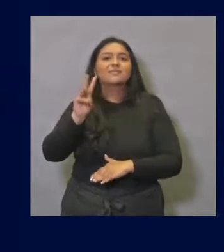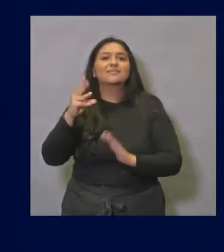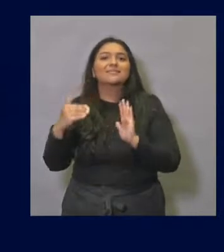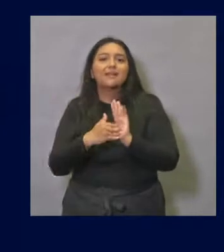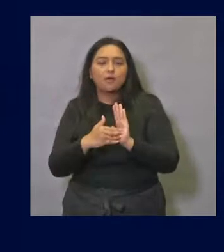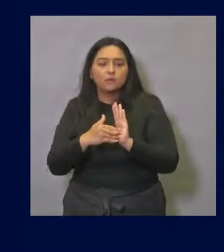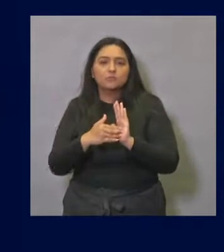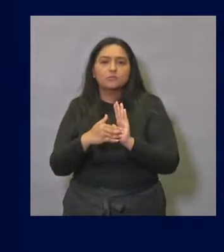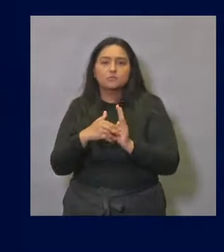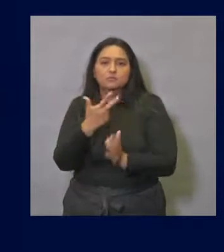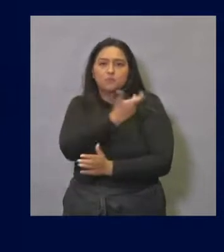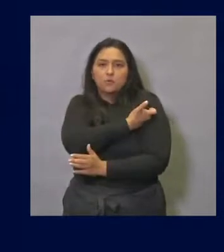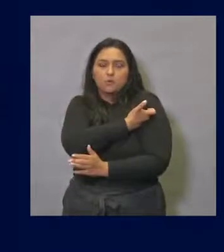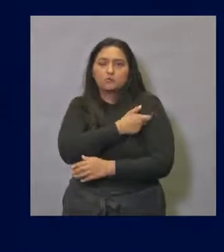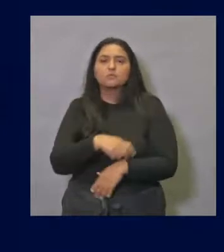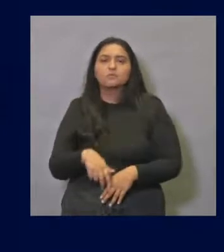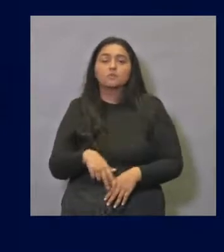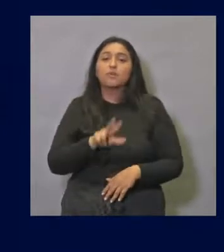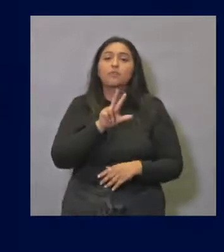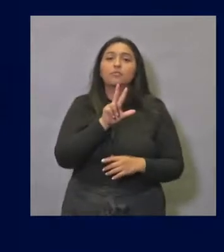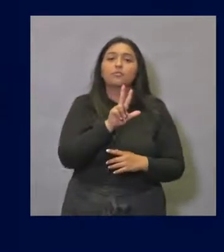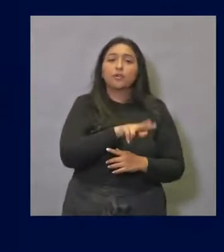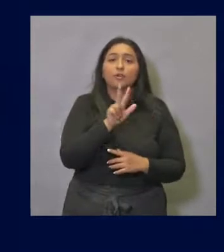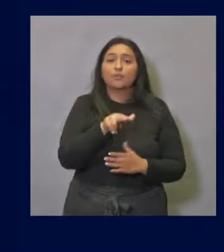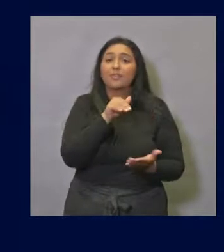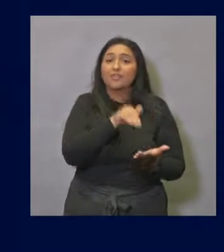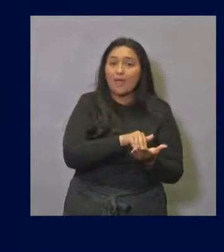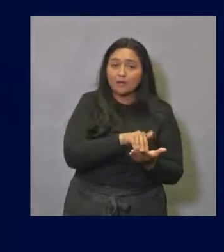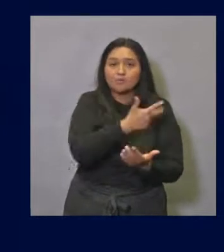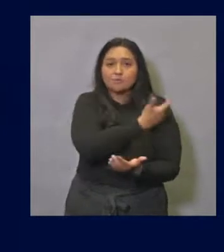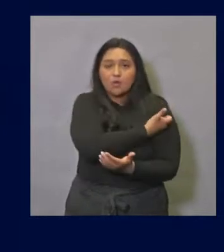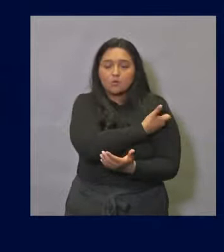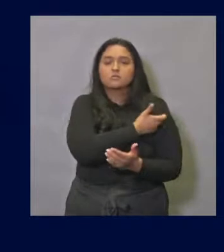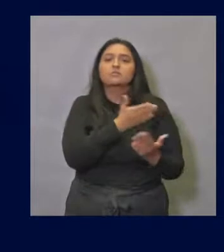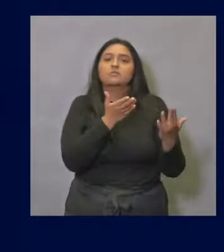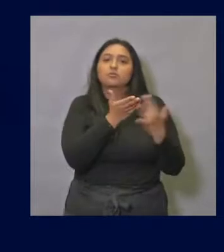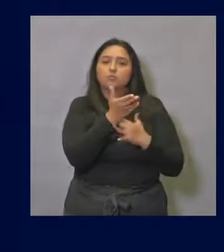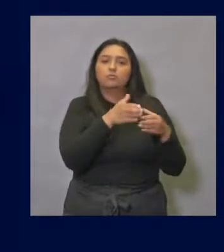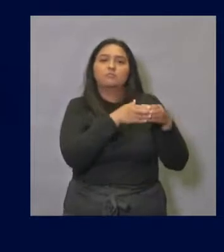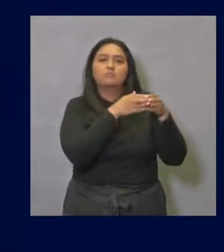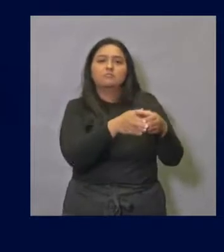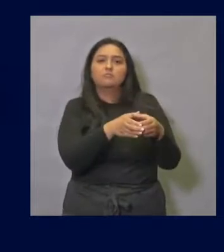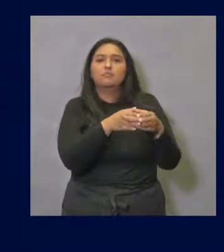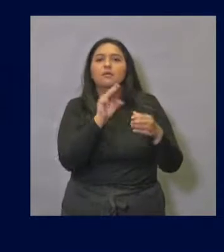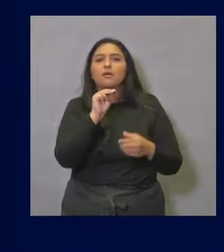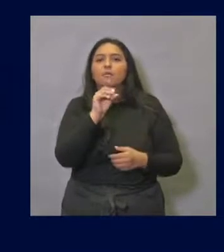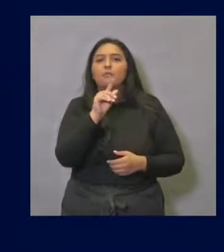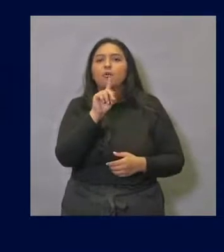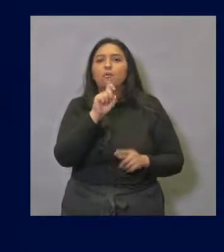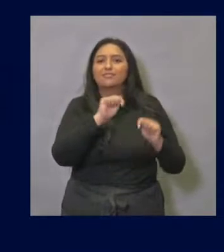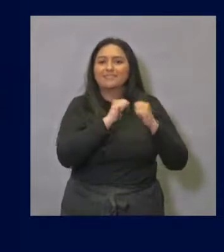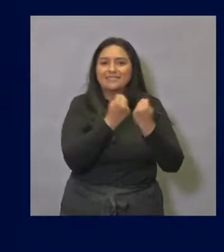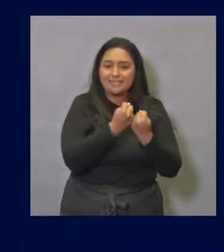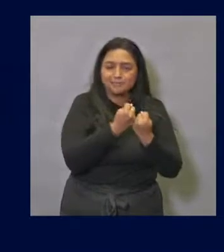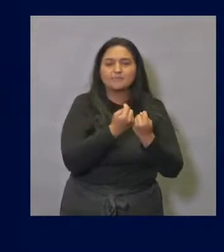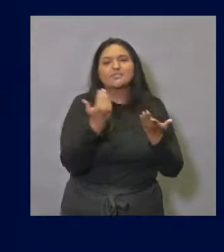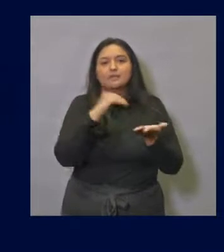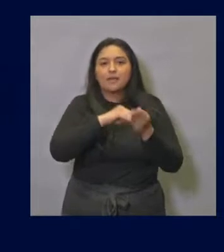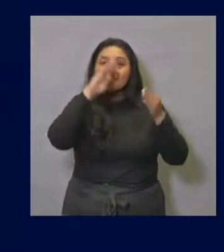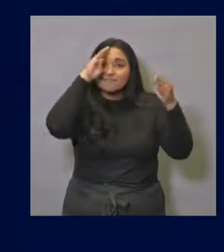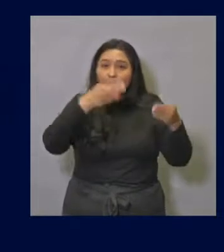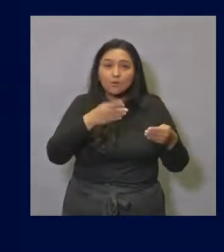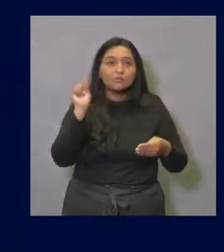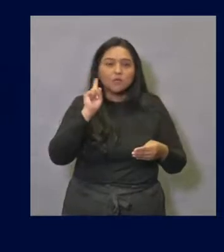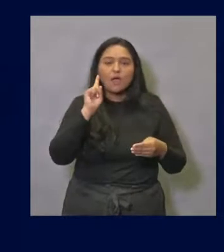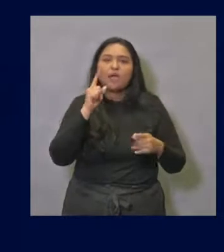doses. 33,000 doses will be administered through our mobile vaccination partners, again with a focus on hard-hit communities